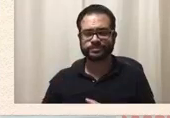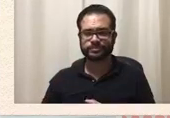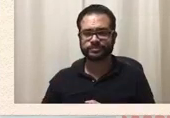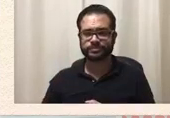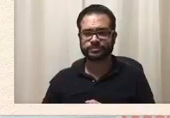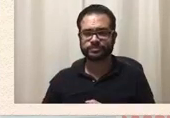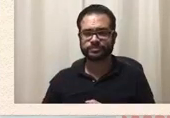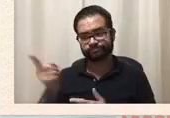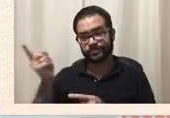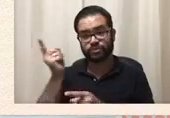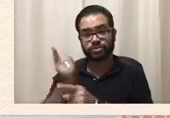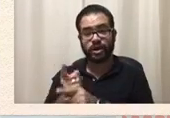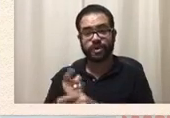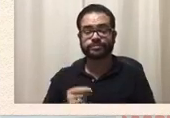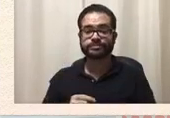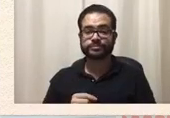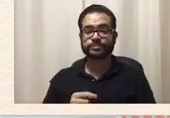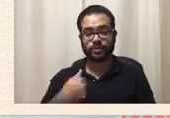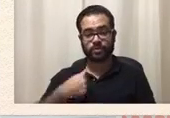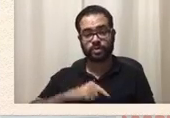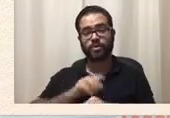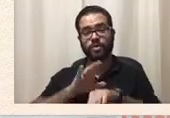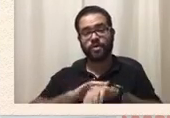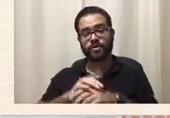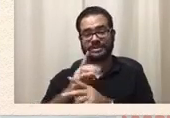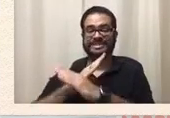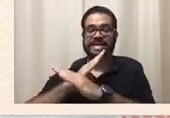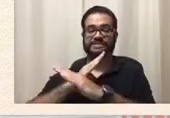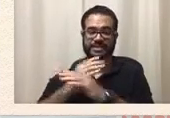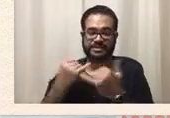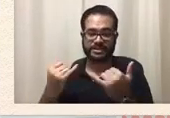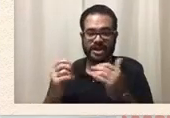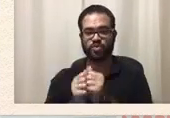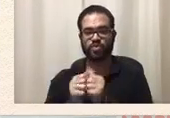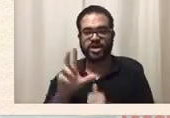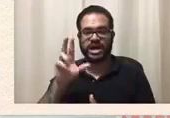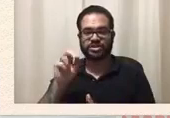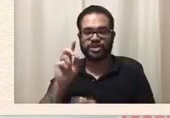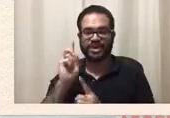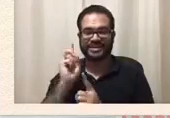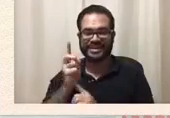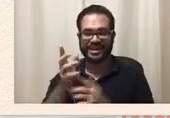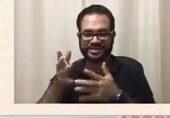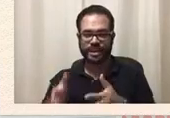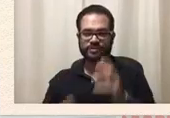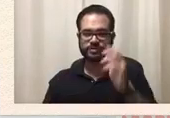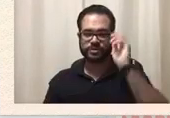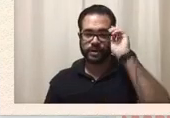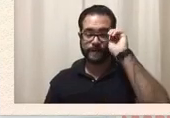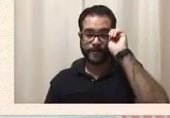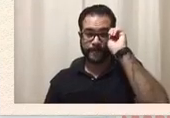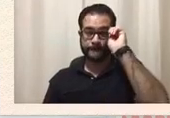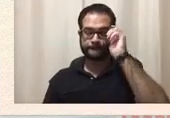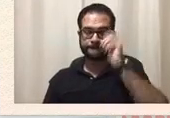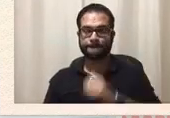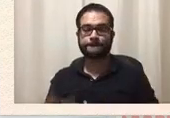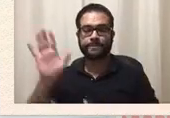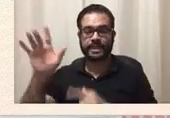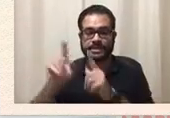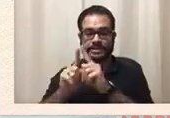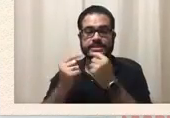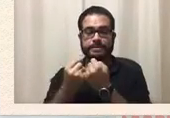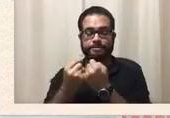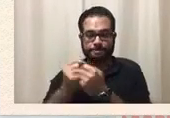on defense with 30 seconds left. His team protected the ball, and just like